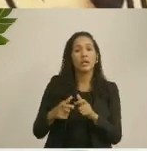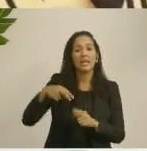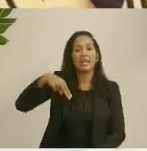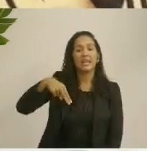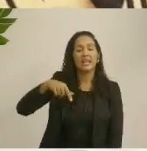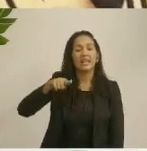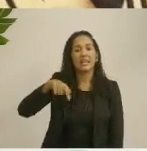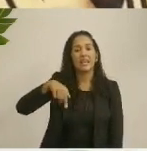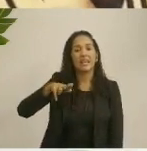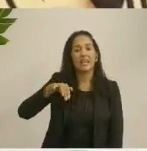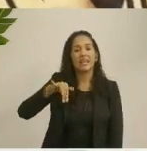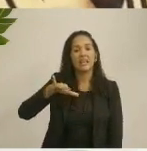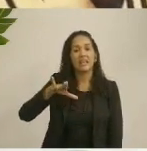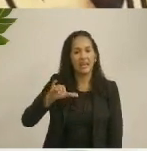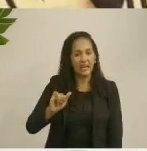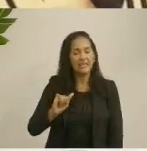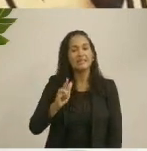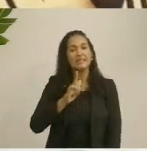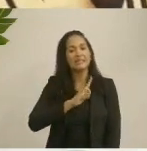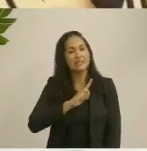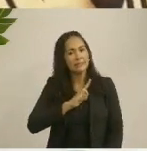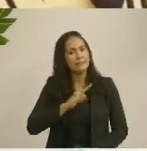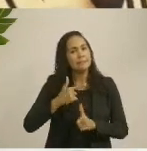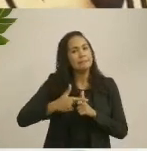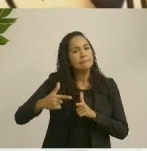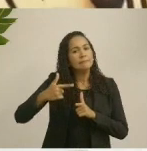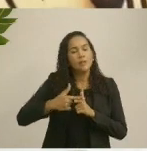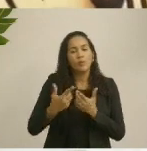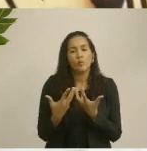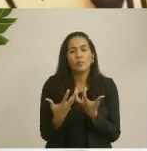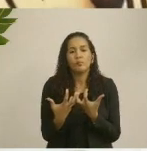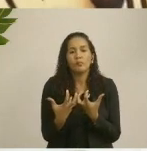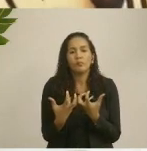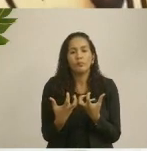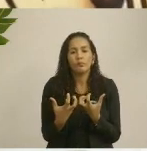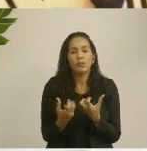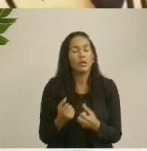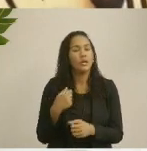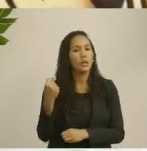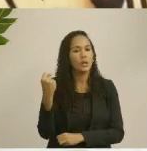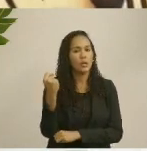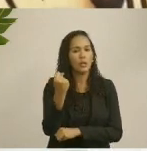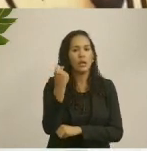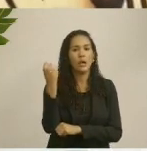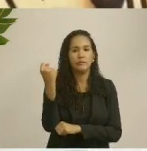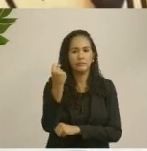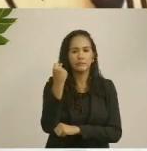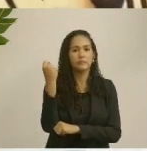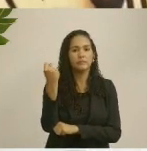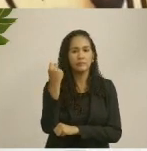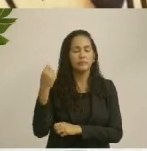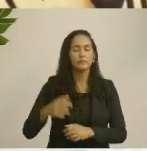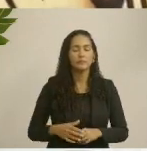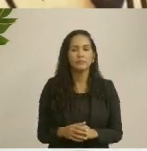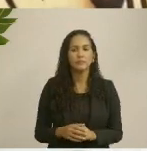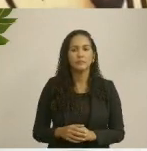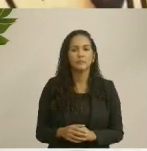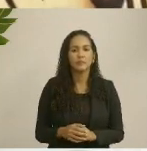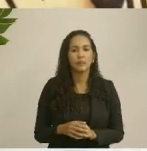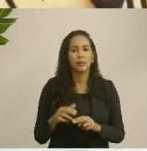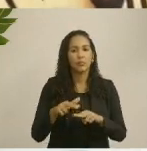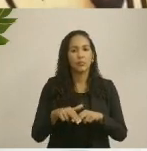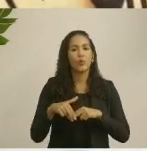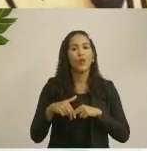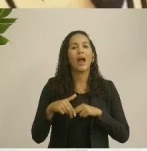a severe drought, the kind of climate disturbance that is, of course, visiting